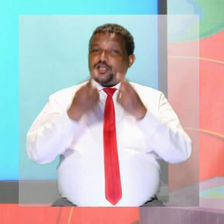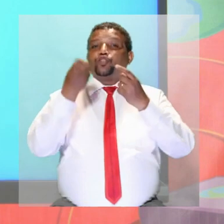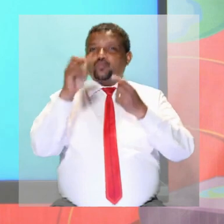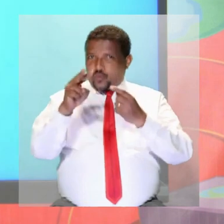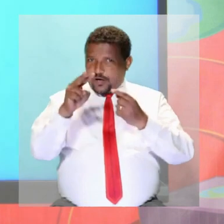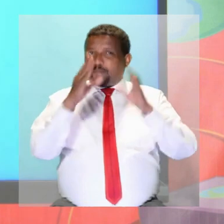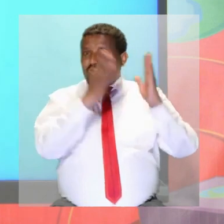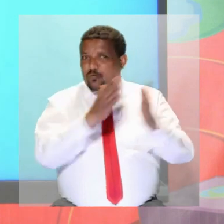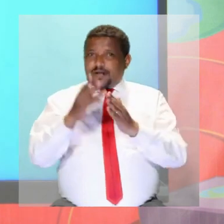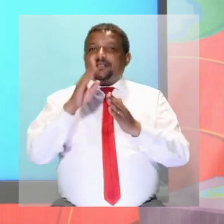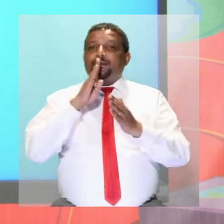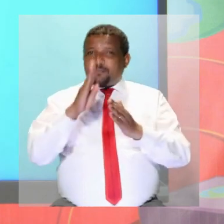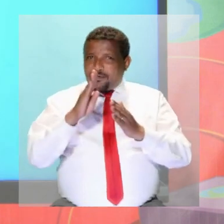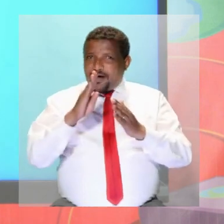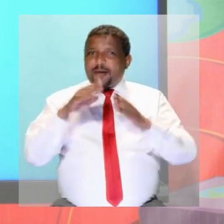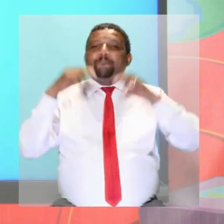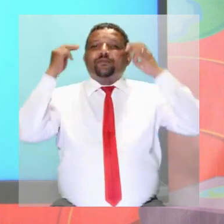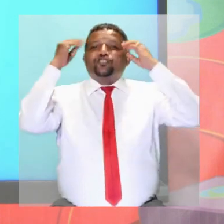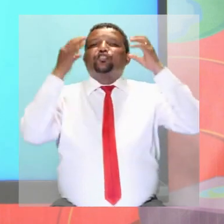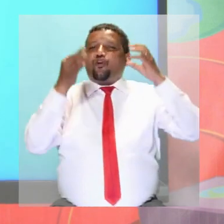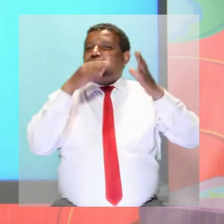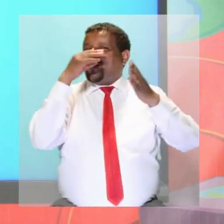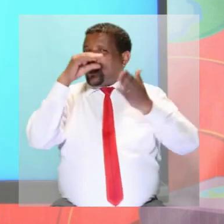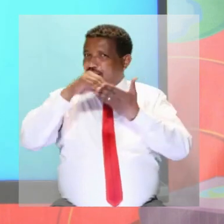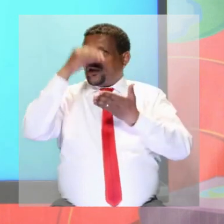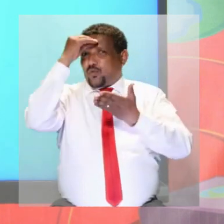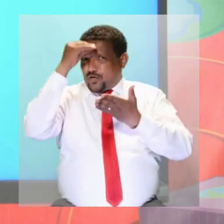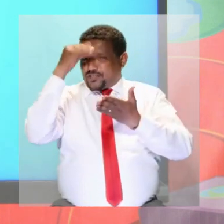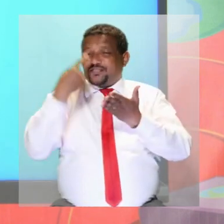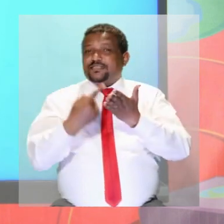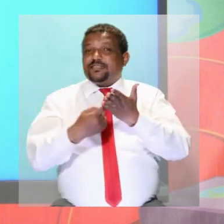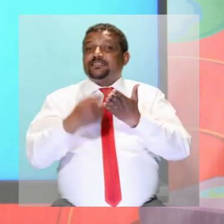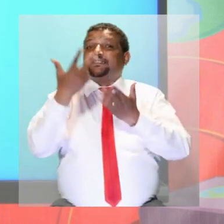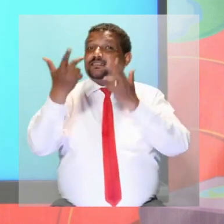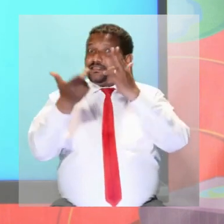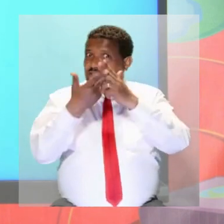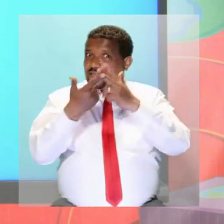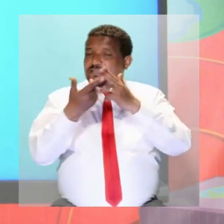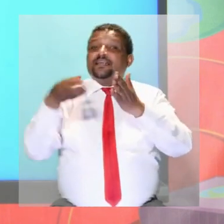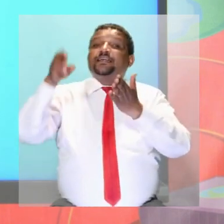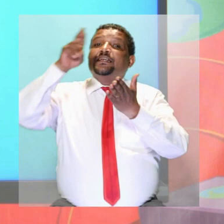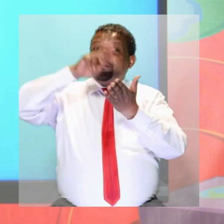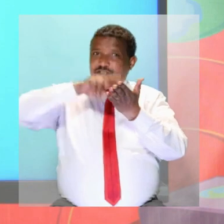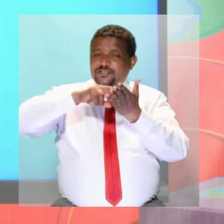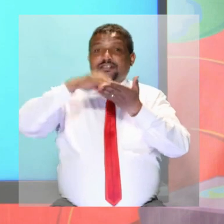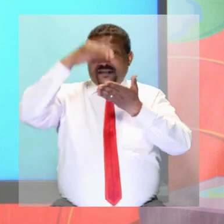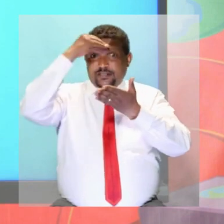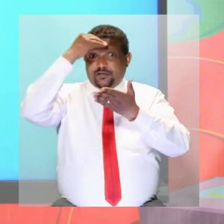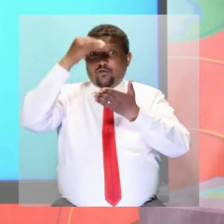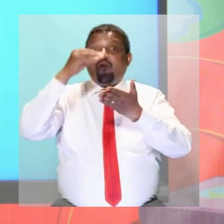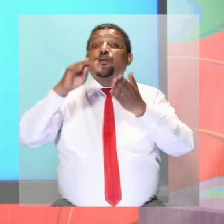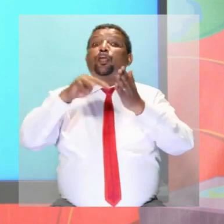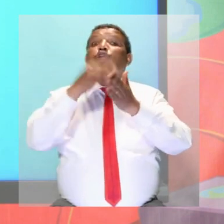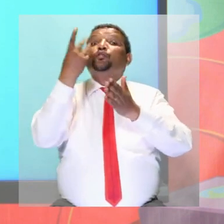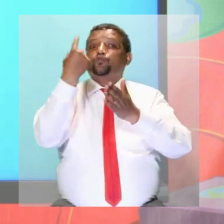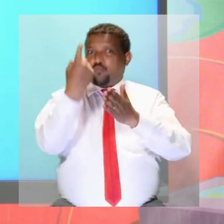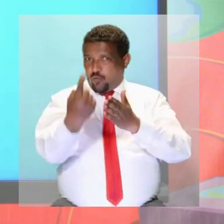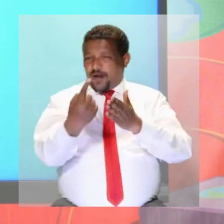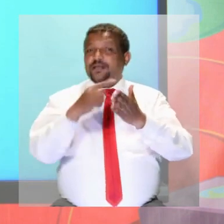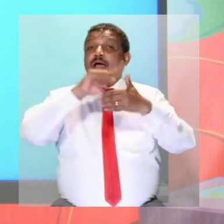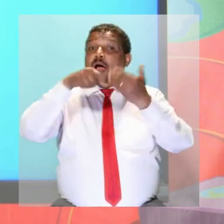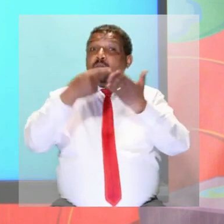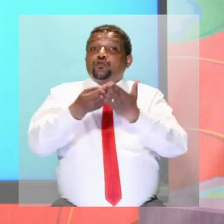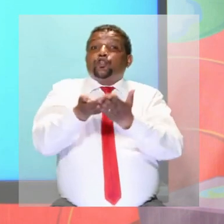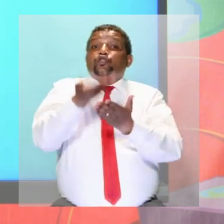Education. This is the third revision lesson of Unit 1, which is about resource